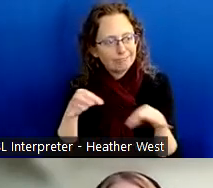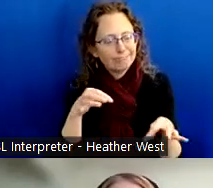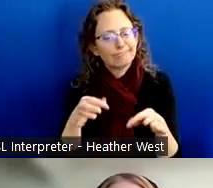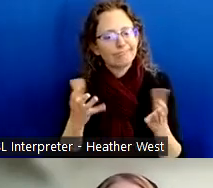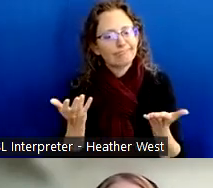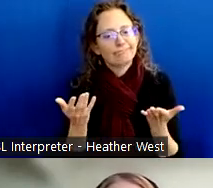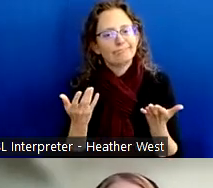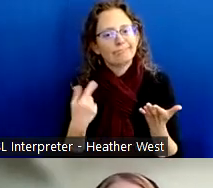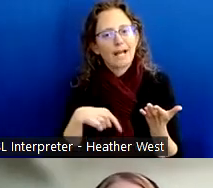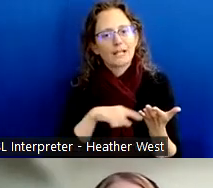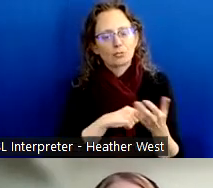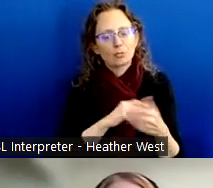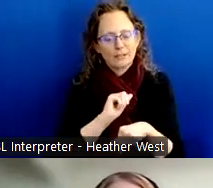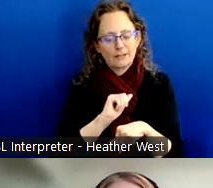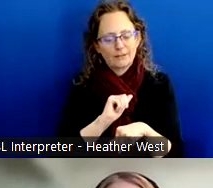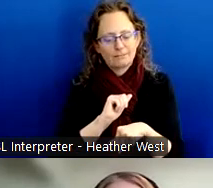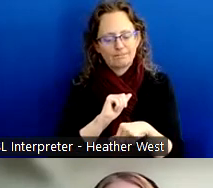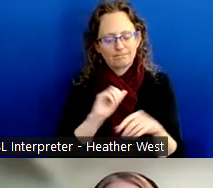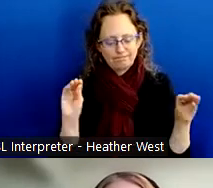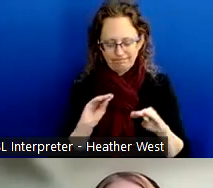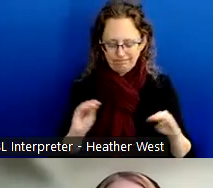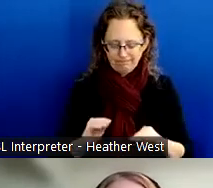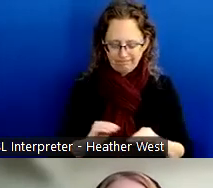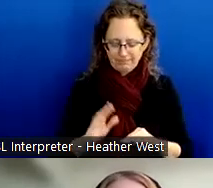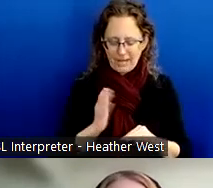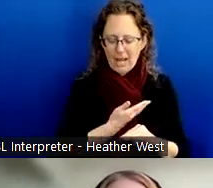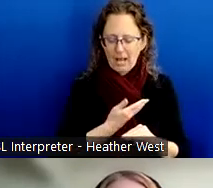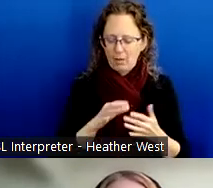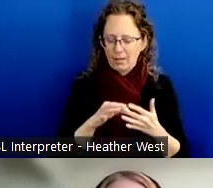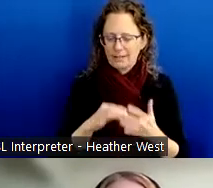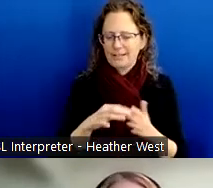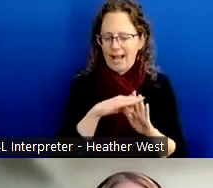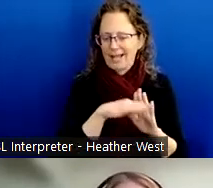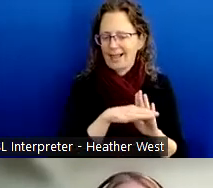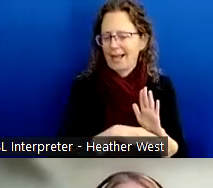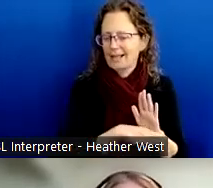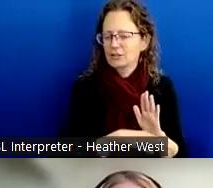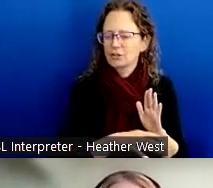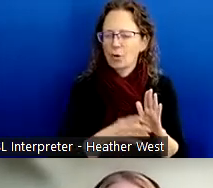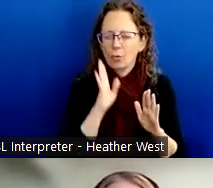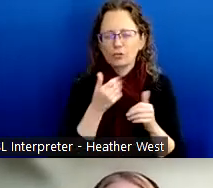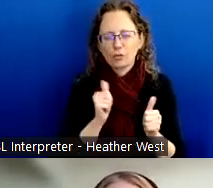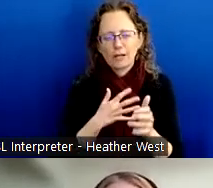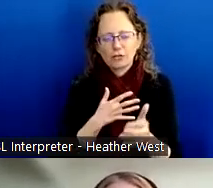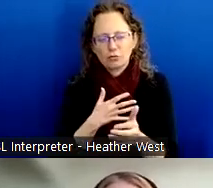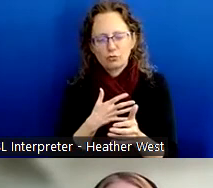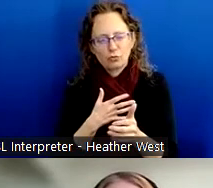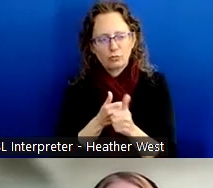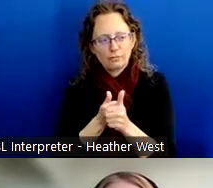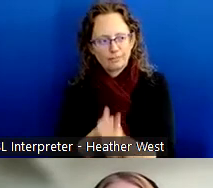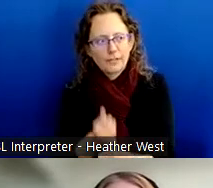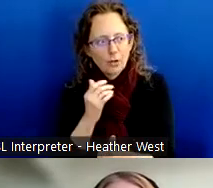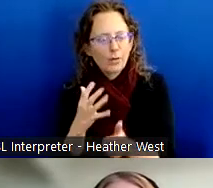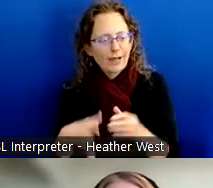our program guidelines. So I think this is definitely something we can follow up with and include in our Q&A